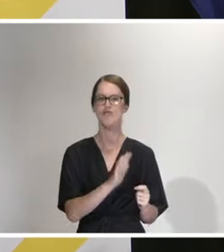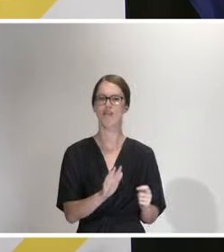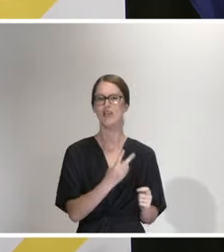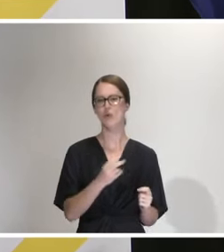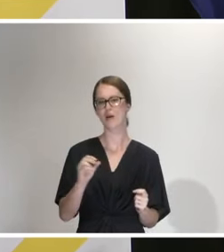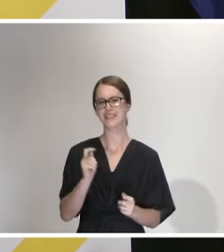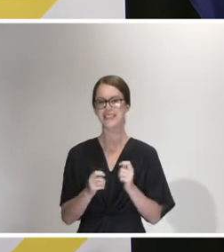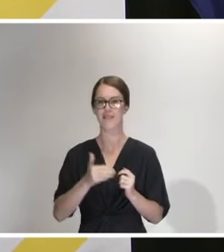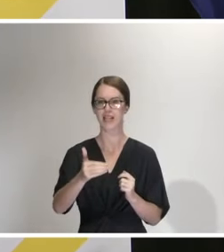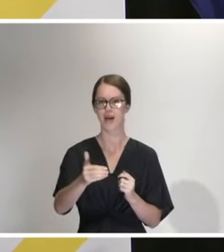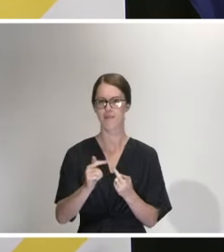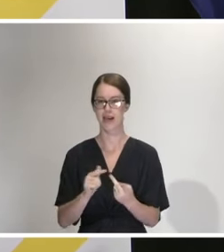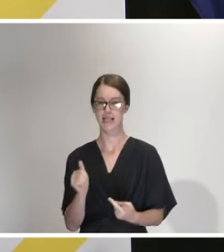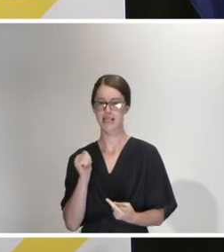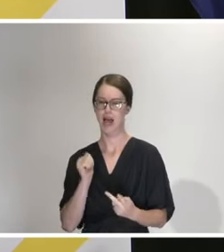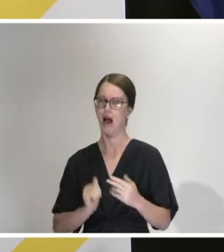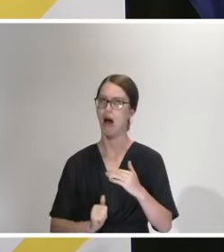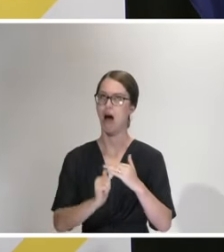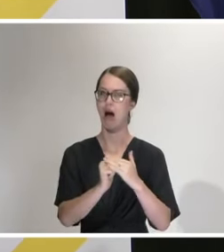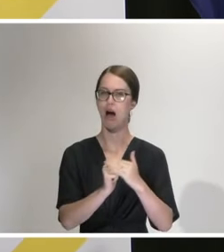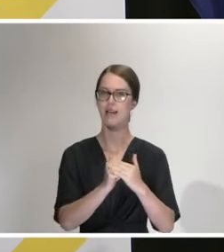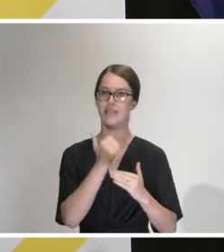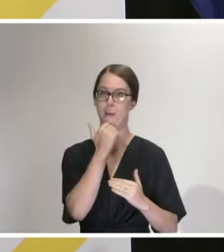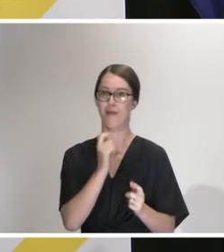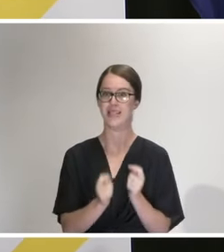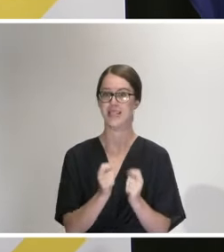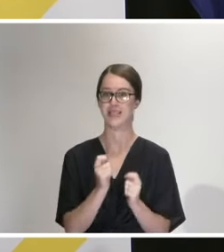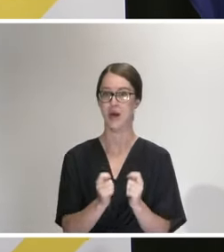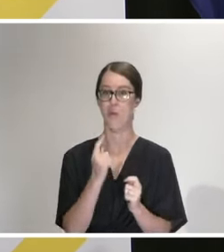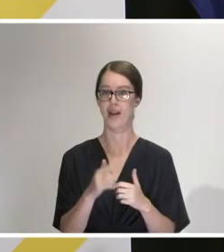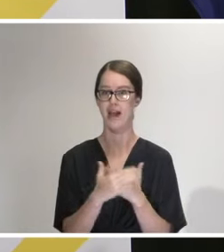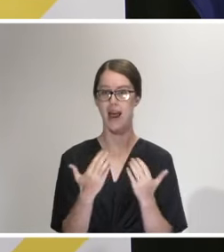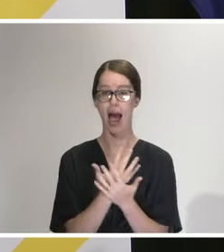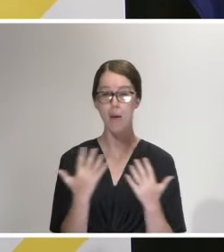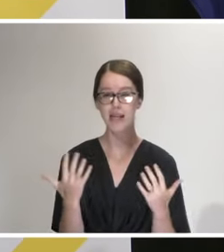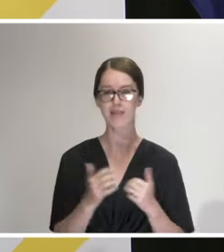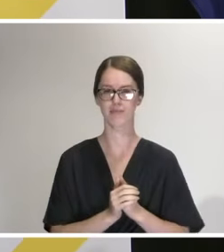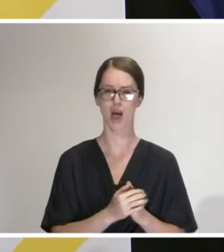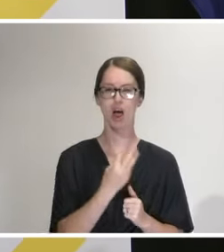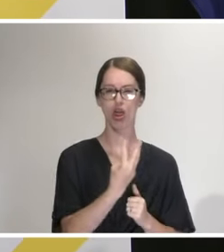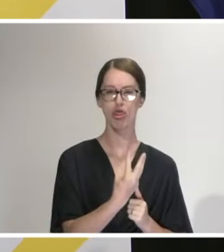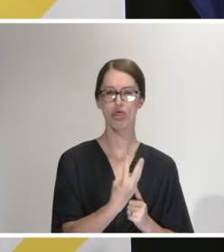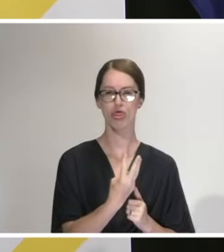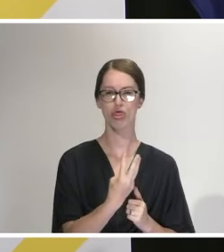day. Yesterday, we did the highest number of single tests in a day. That was